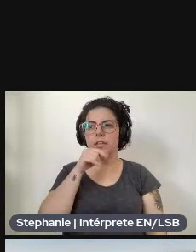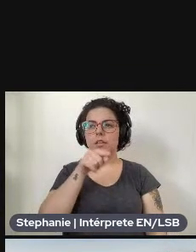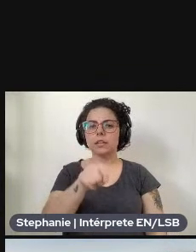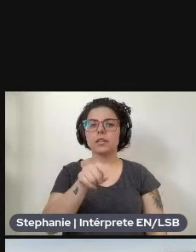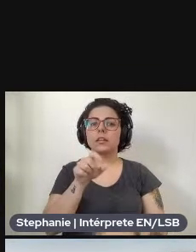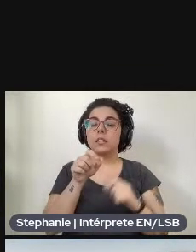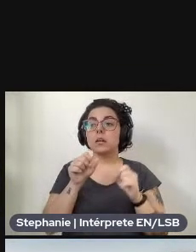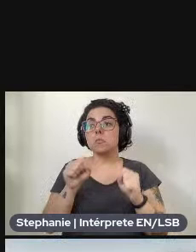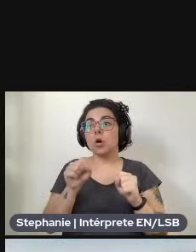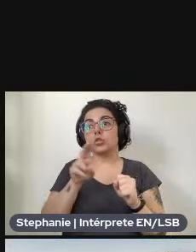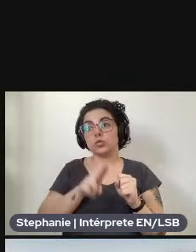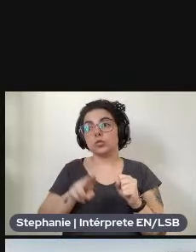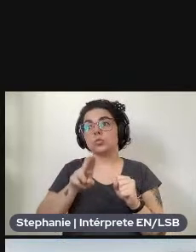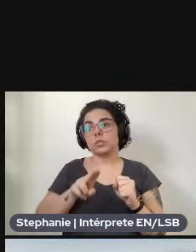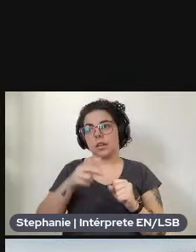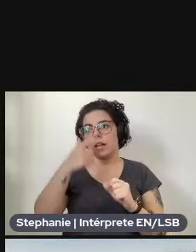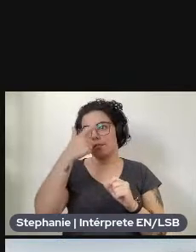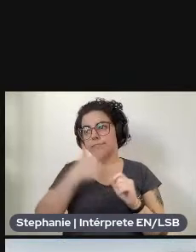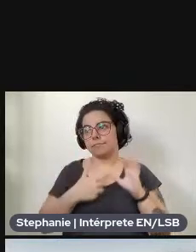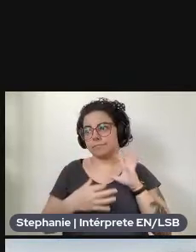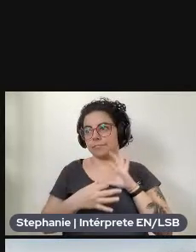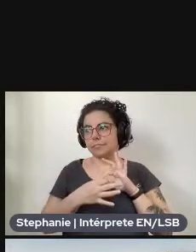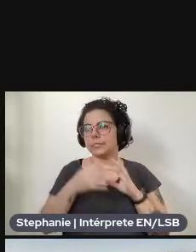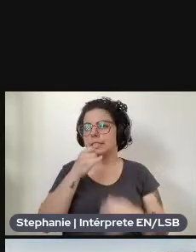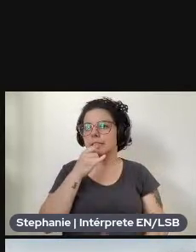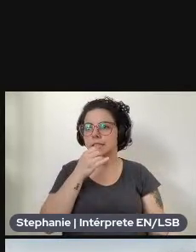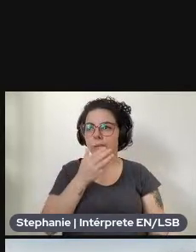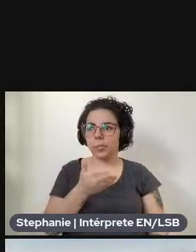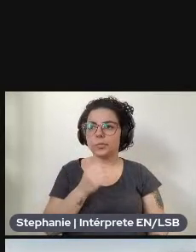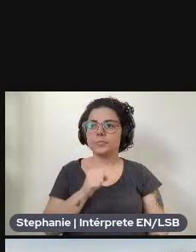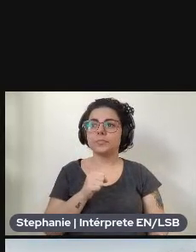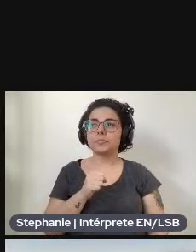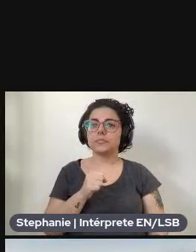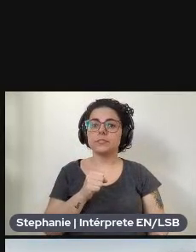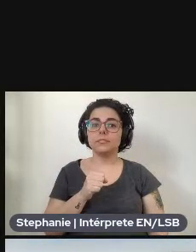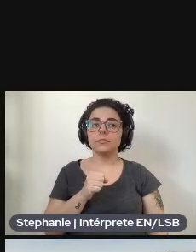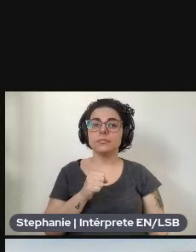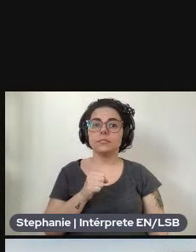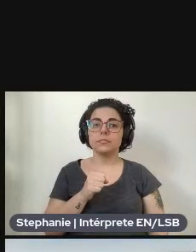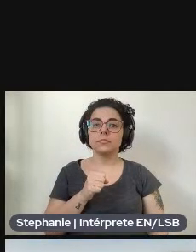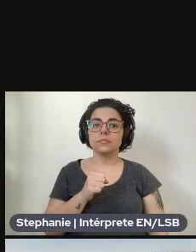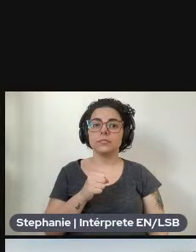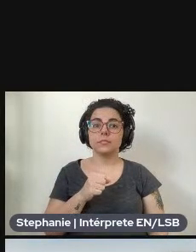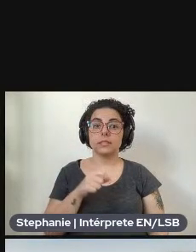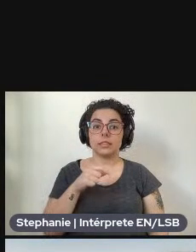pronominally. As for instance, in these cases, se echó, San Juan